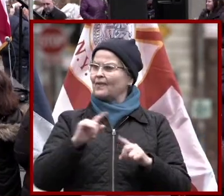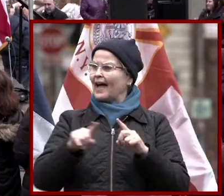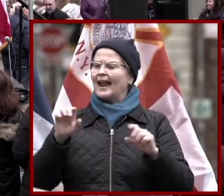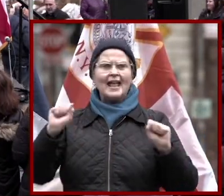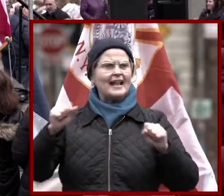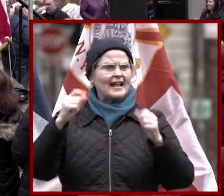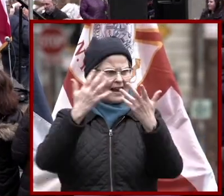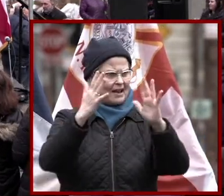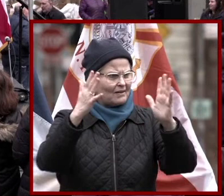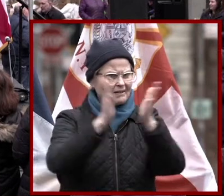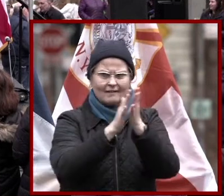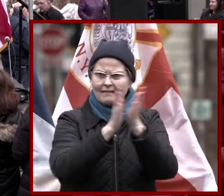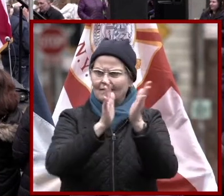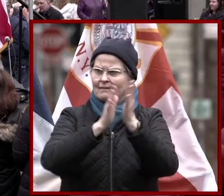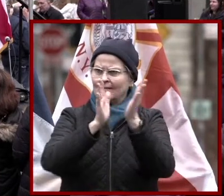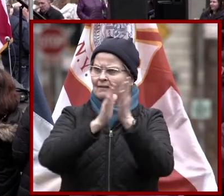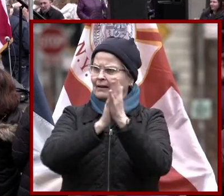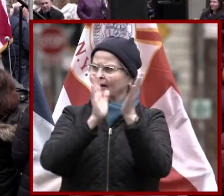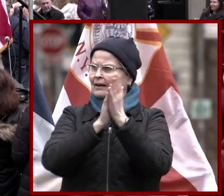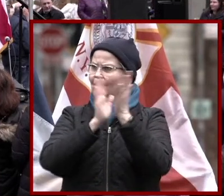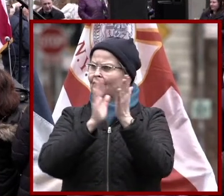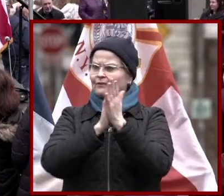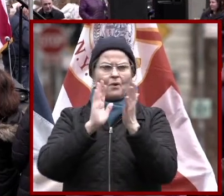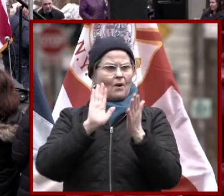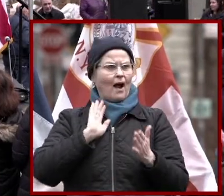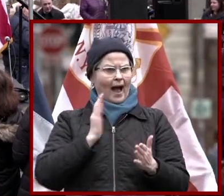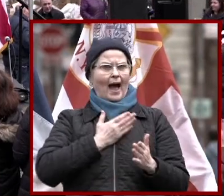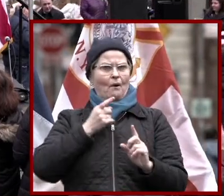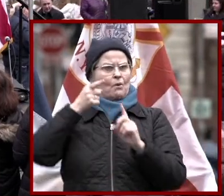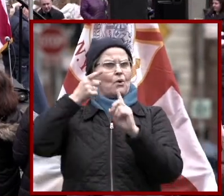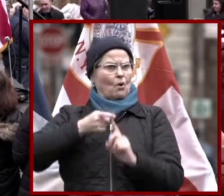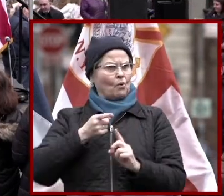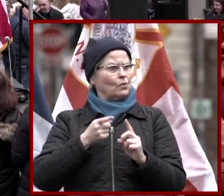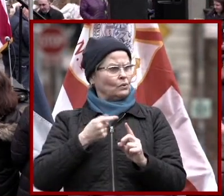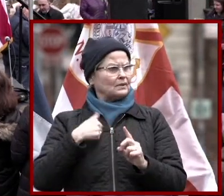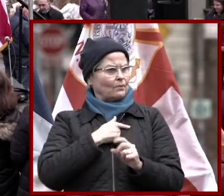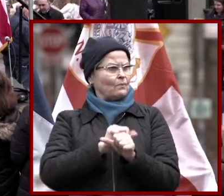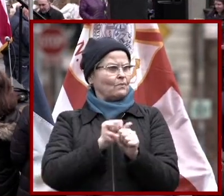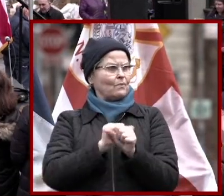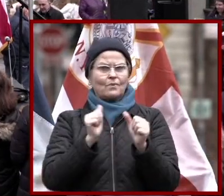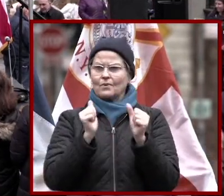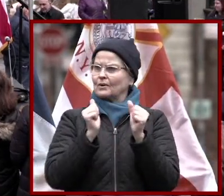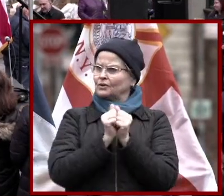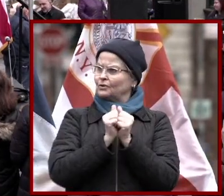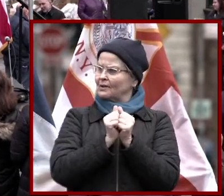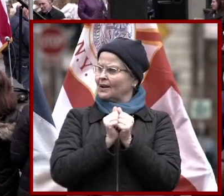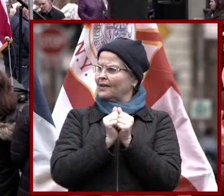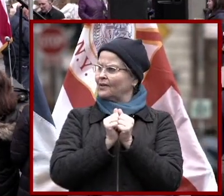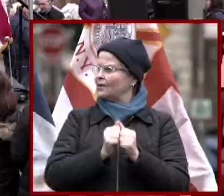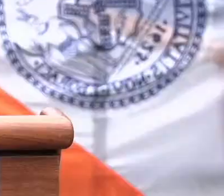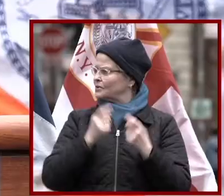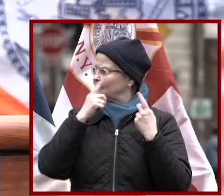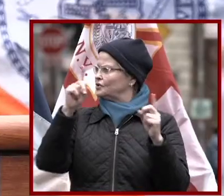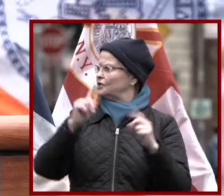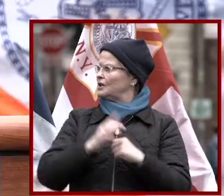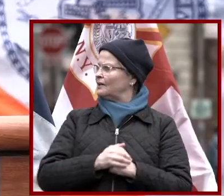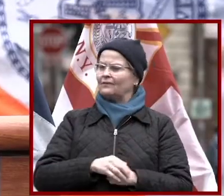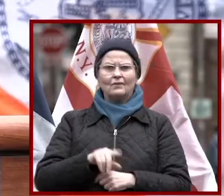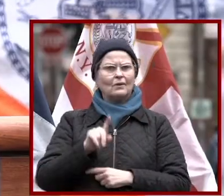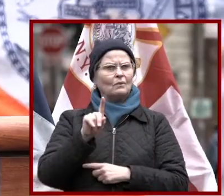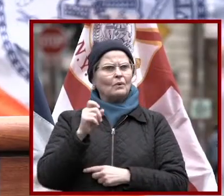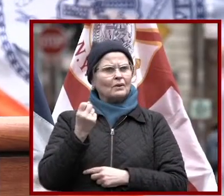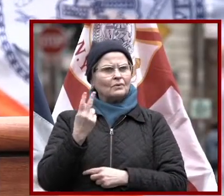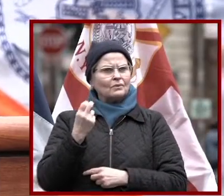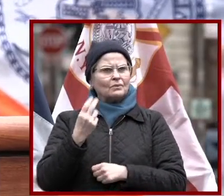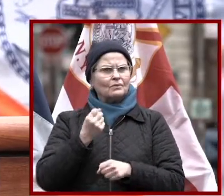some applause for what we're doing together? What are, you know, seriously, 112 years ago,